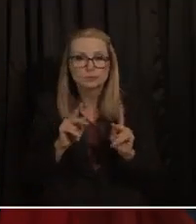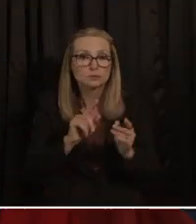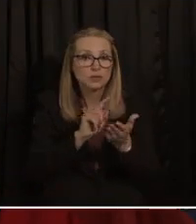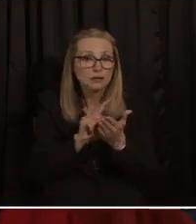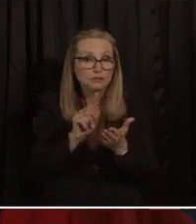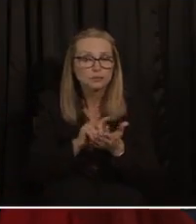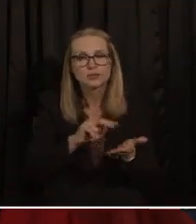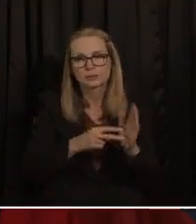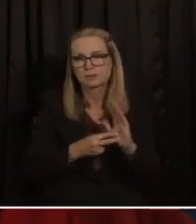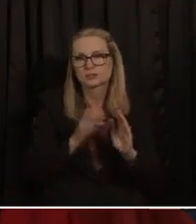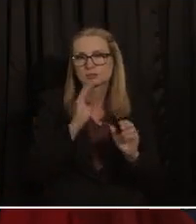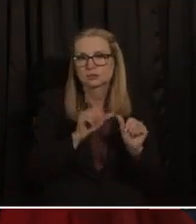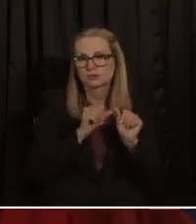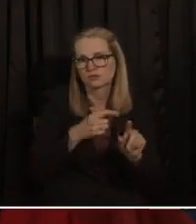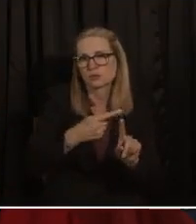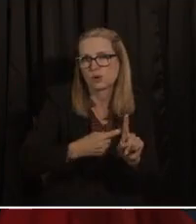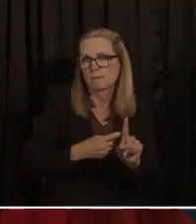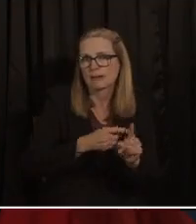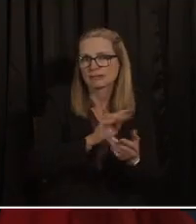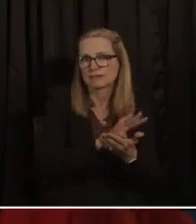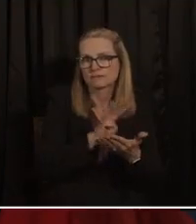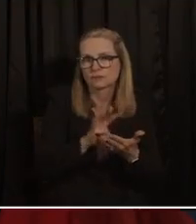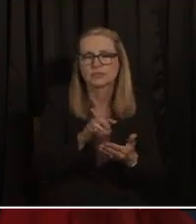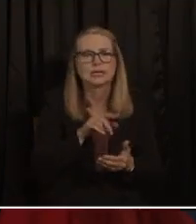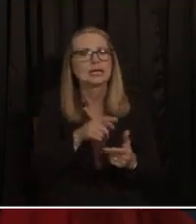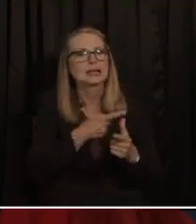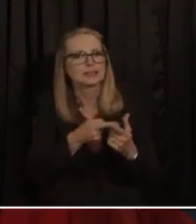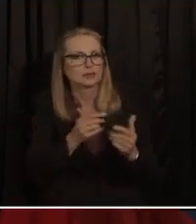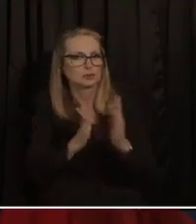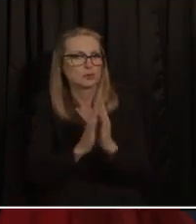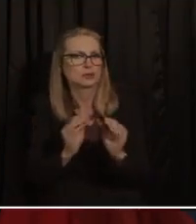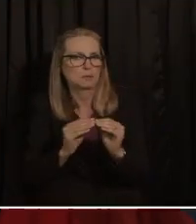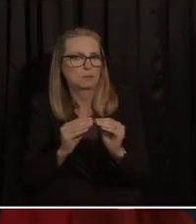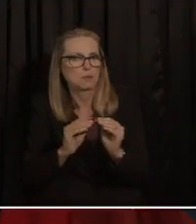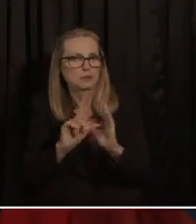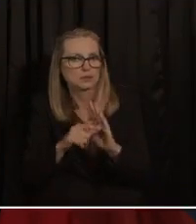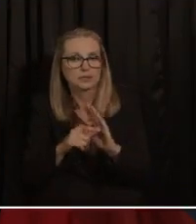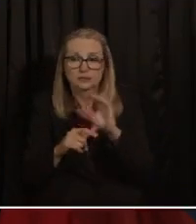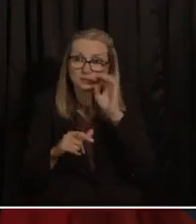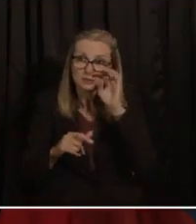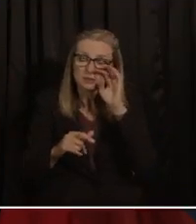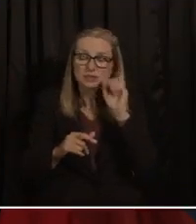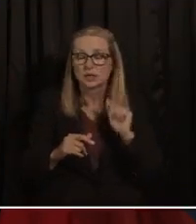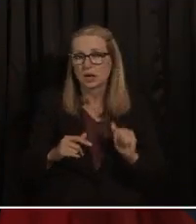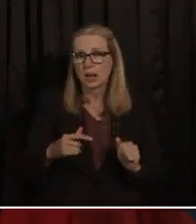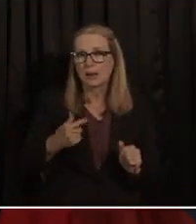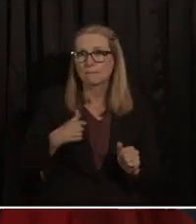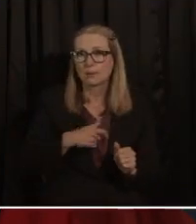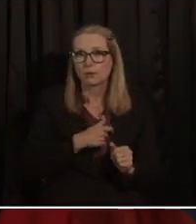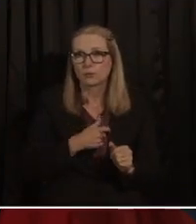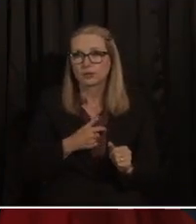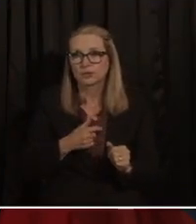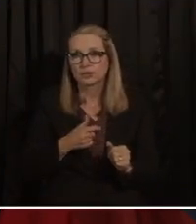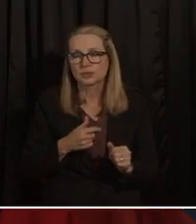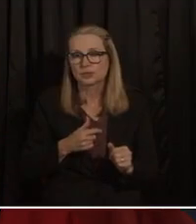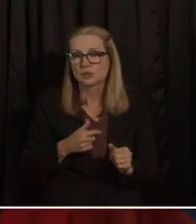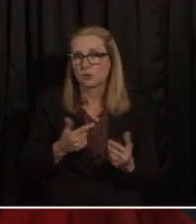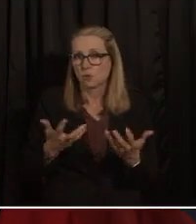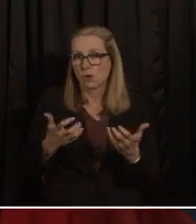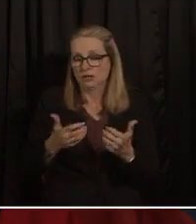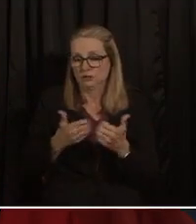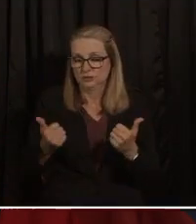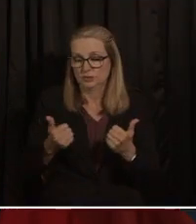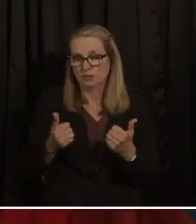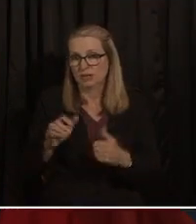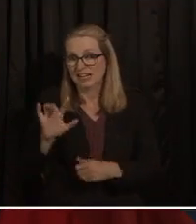that might then renew it at that point. We are also looking at the potential to break apart the 8 into smaller units of